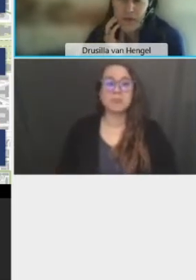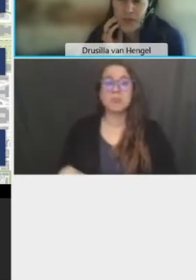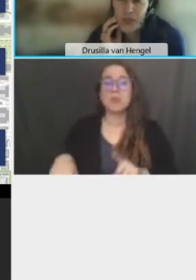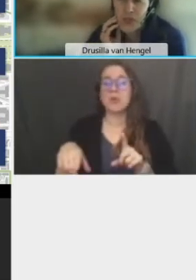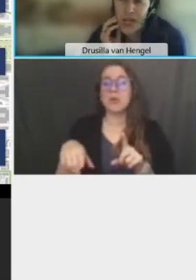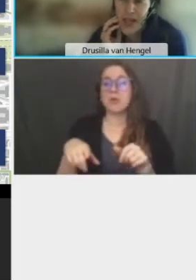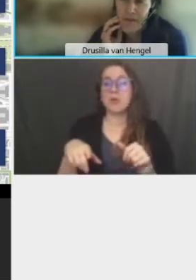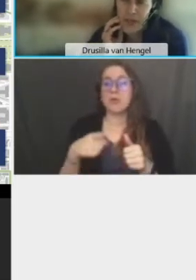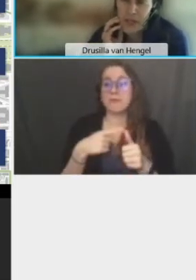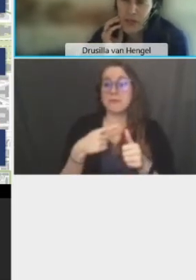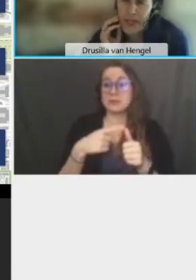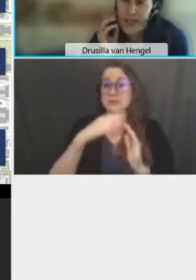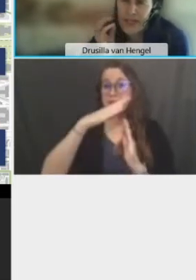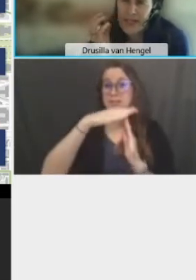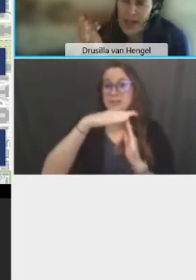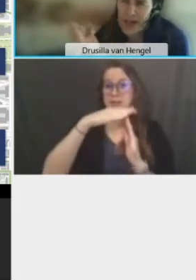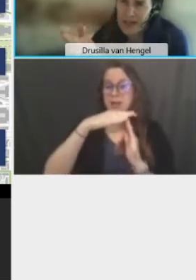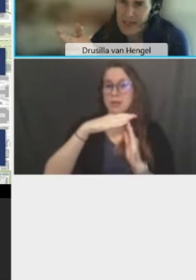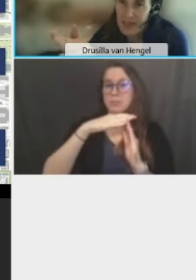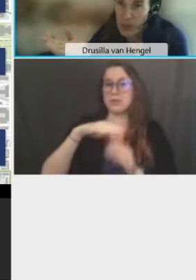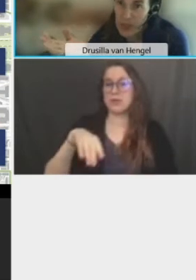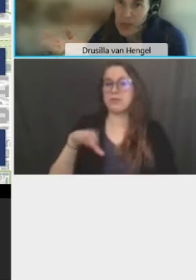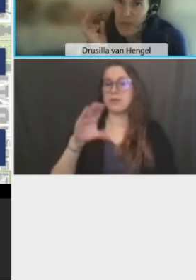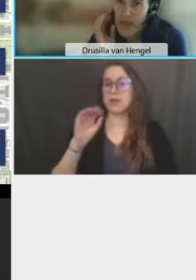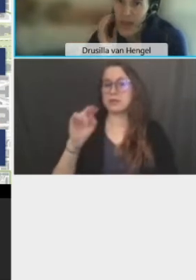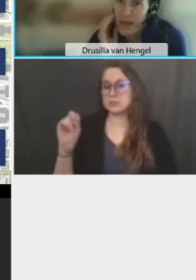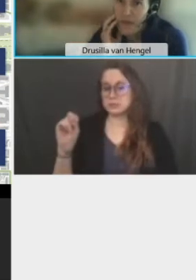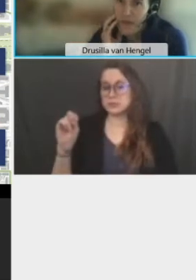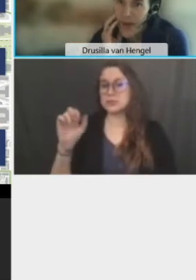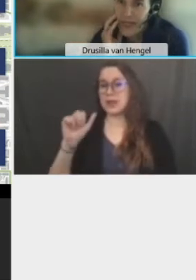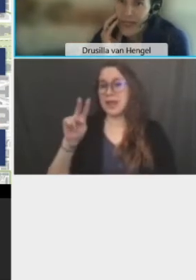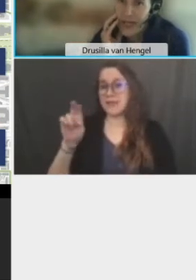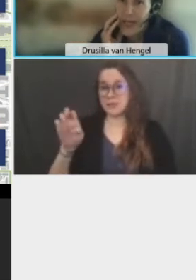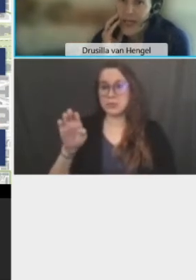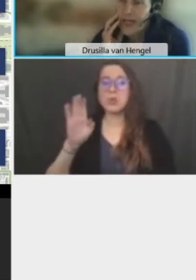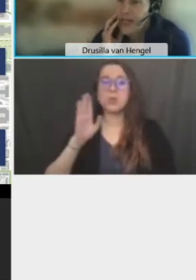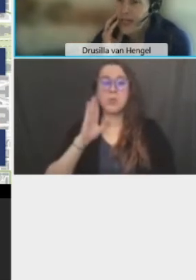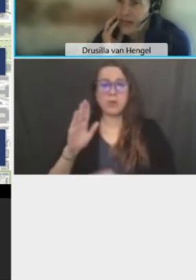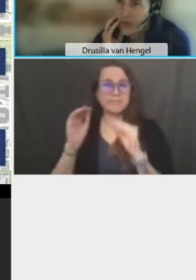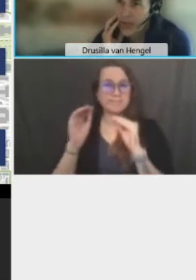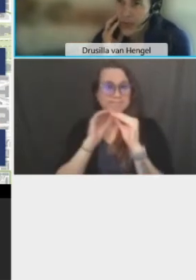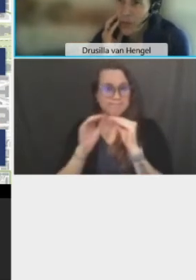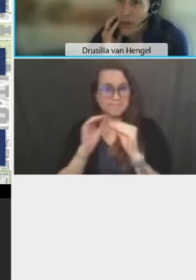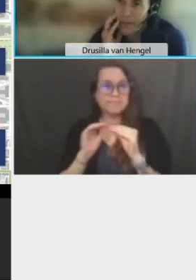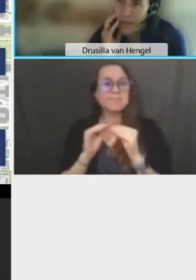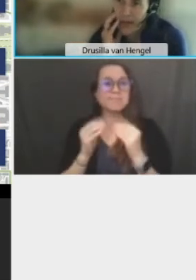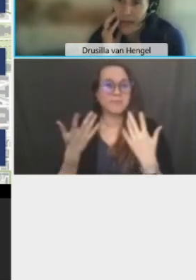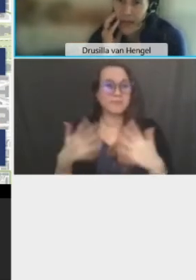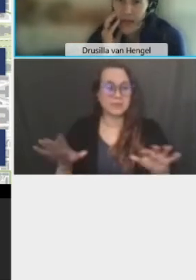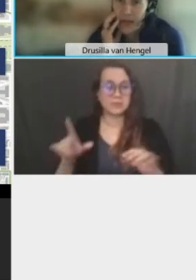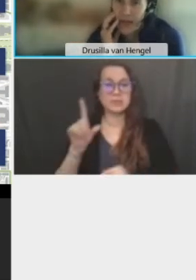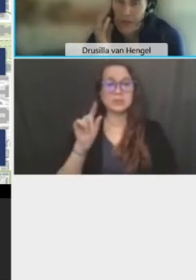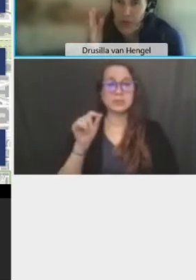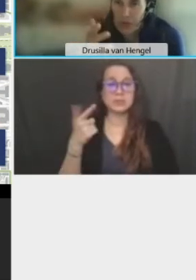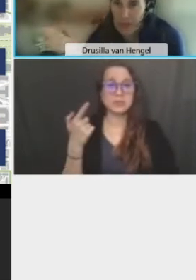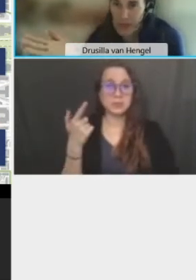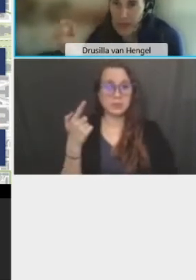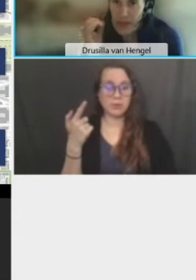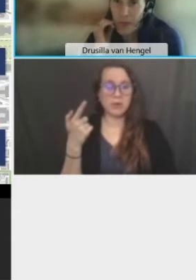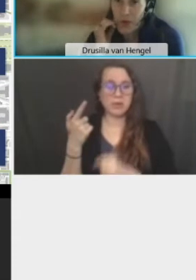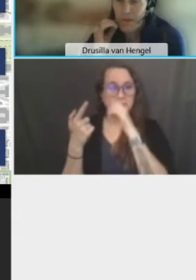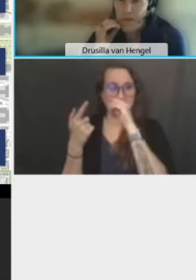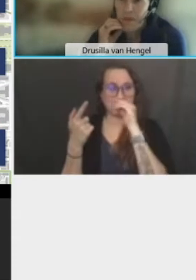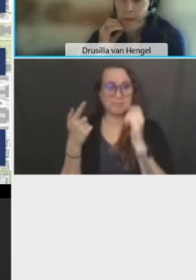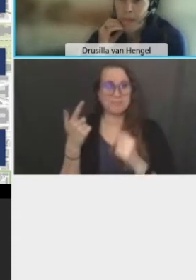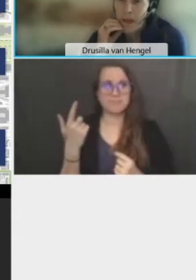just north of Constitution Avenue, is going to be repaved by DDOT in 2021 during